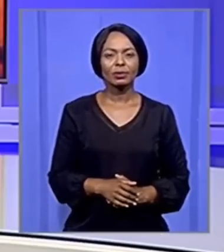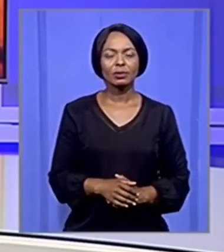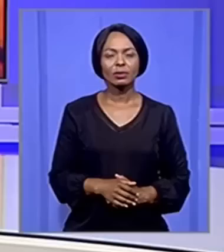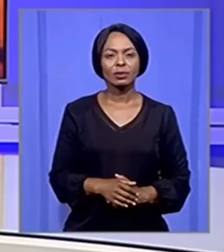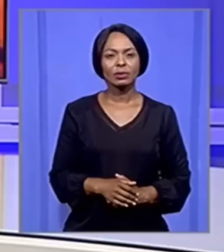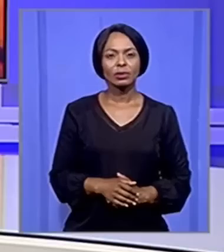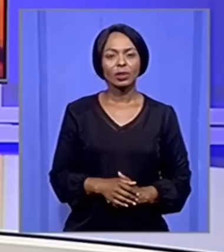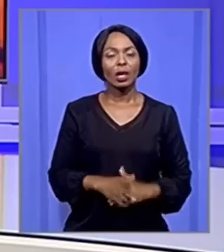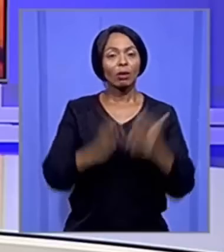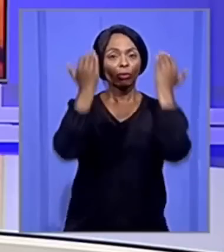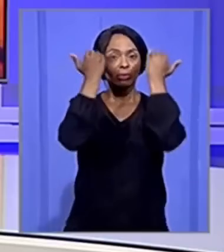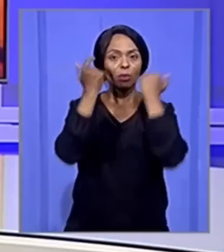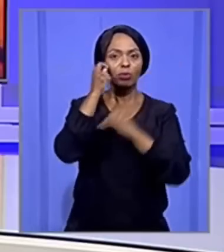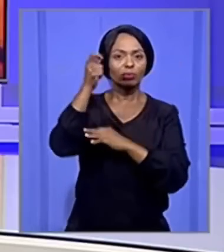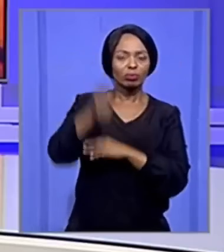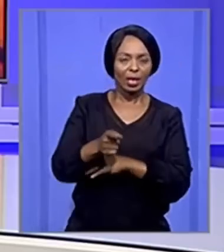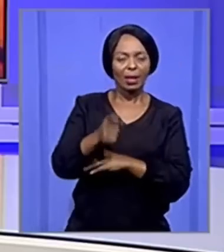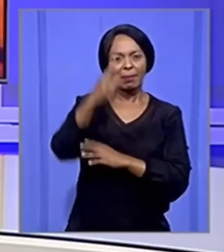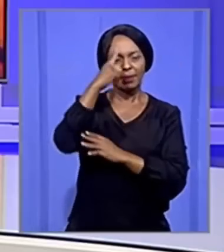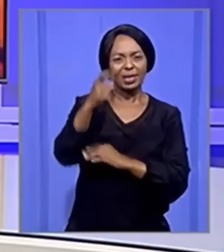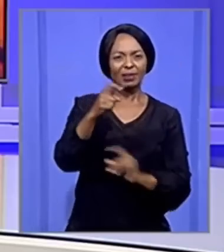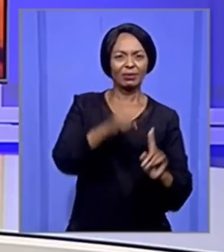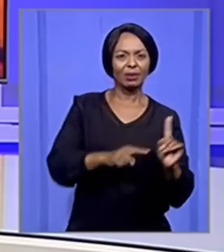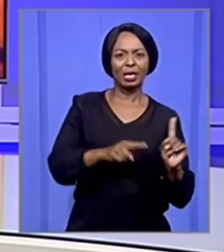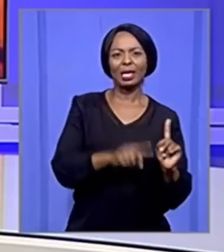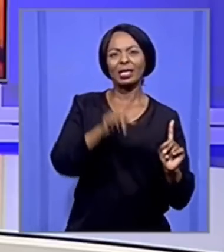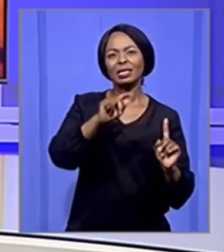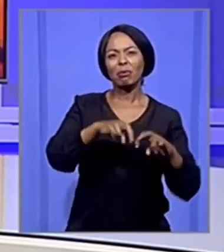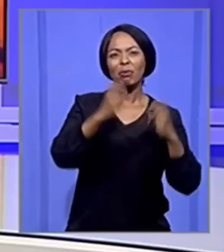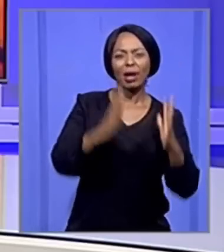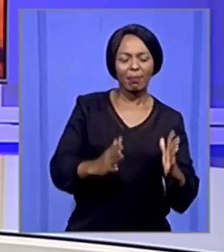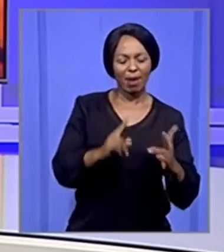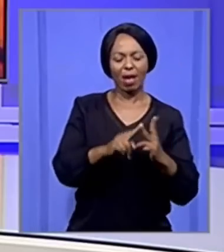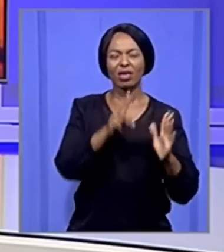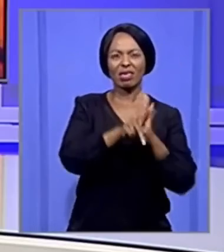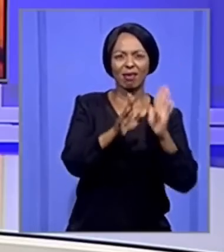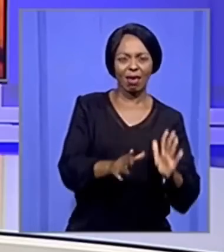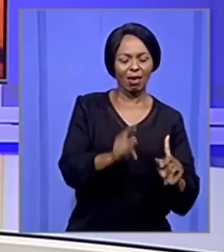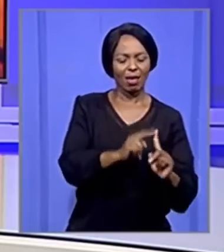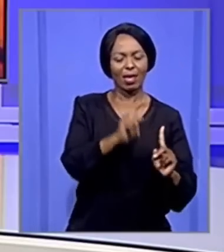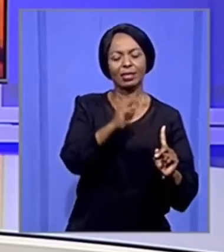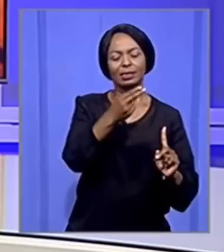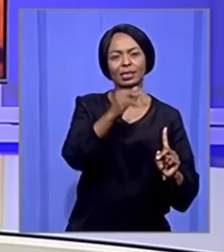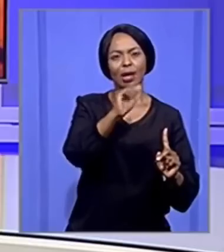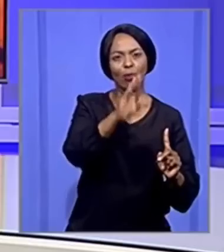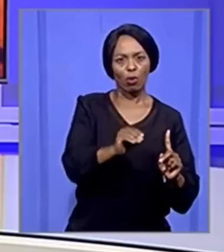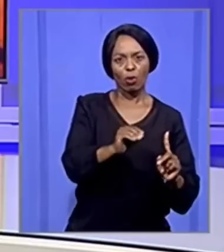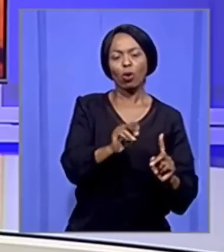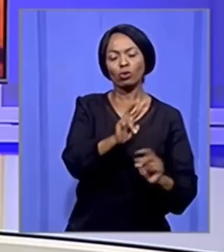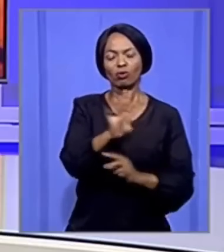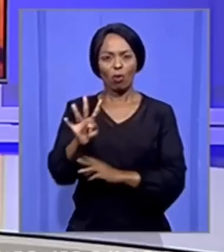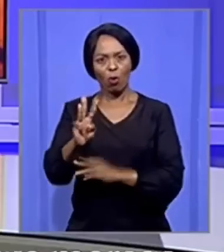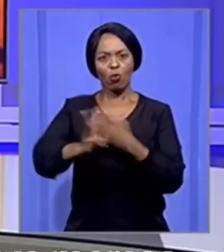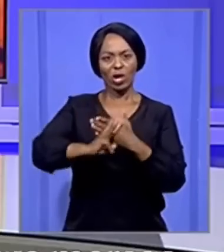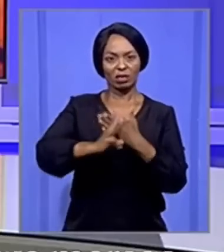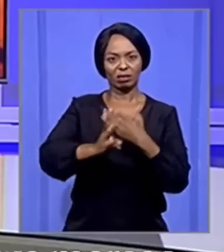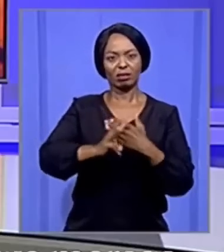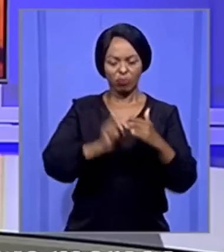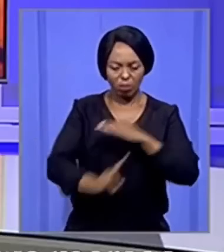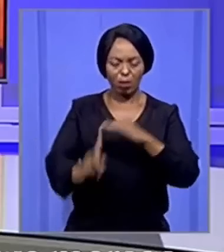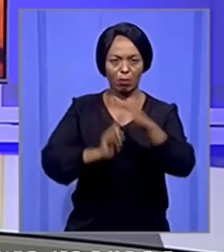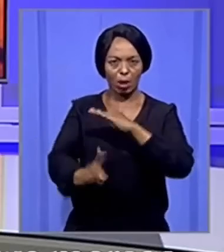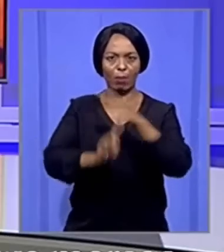Bosakisi bo dumela gore tsheko ya mmolai le mmeteledi Ditaba Bester e tlile go tsaya dibeke di le 24. Dithetso pele ga